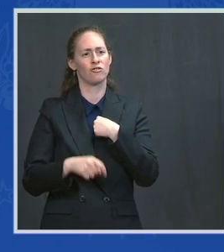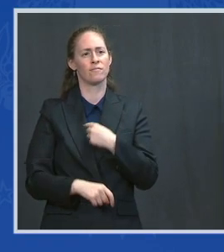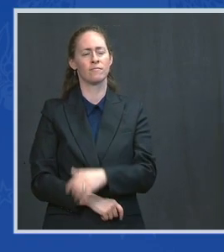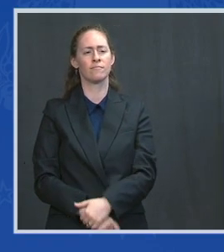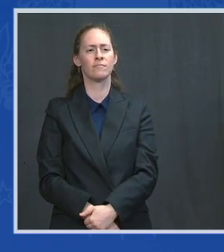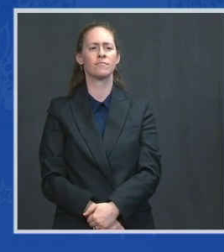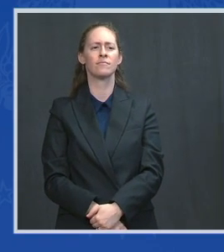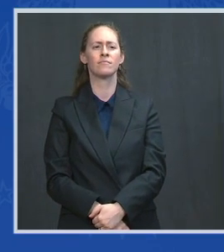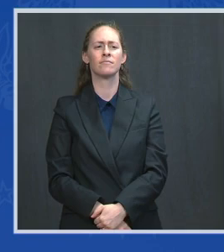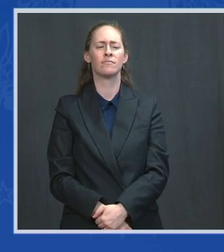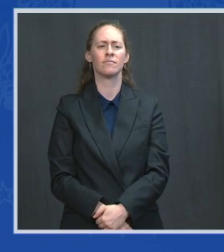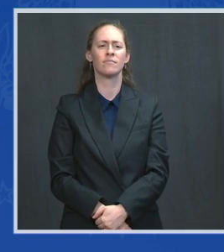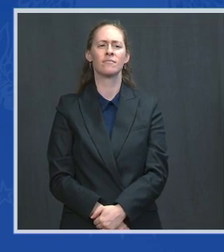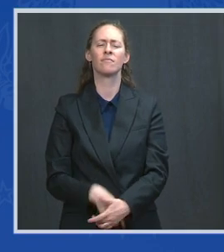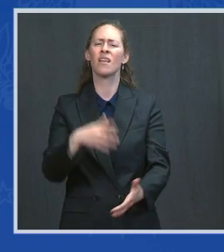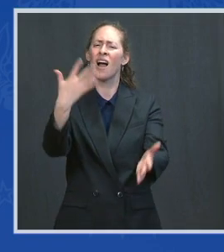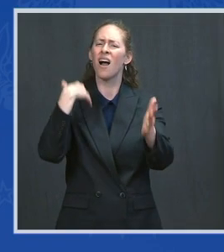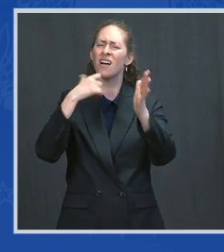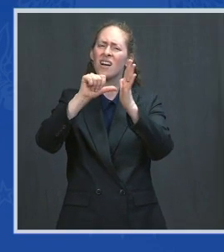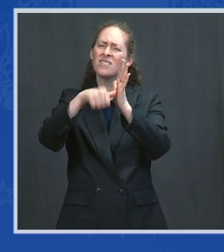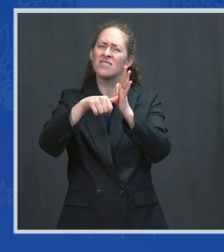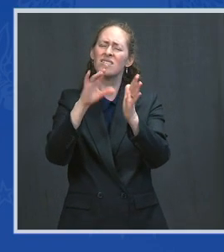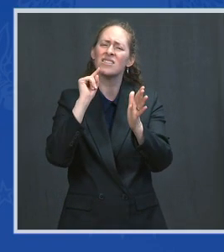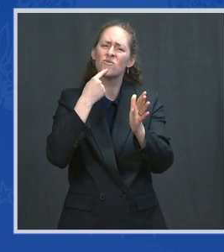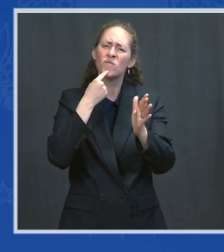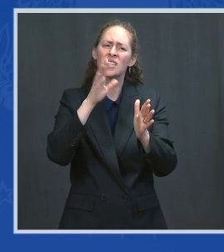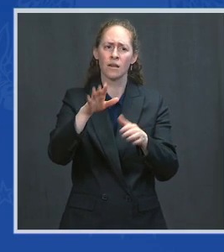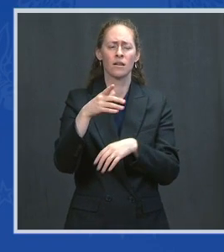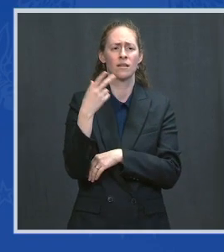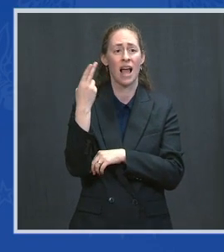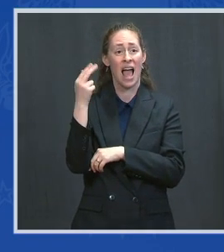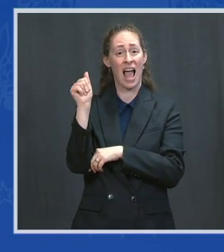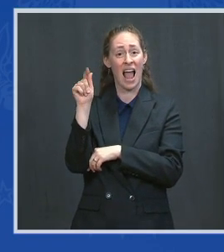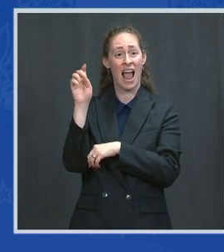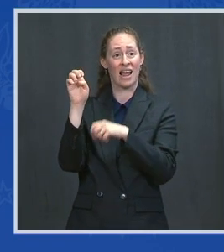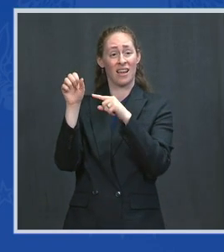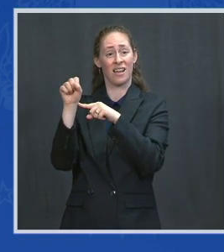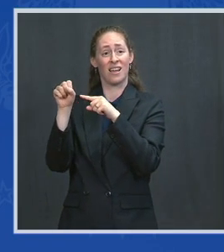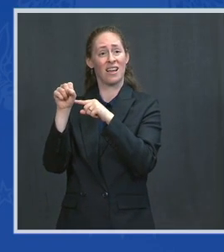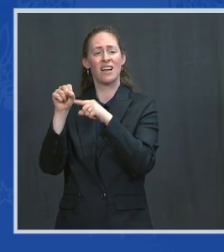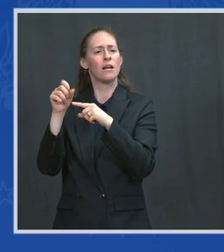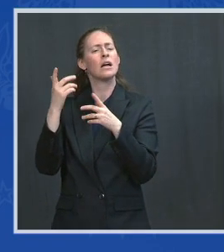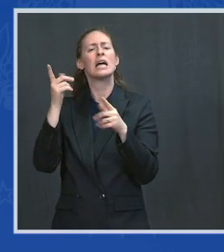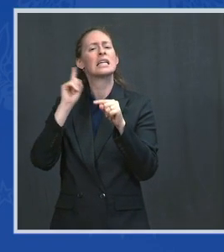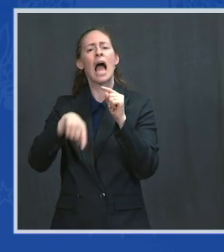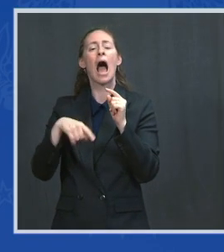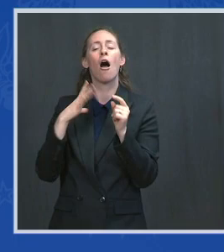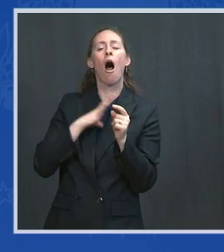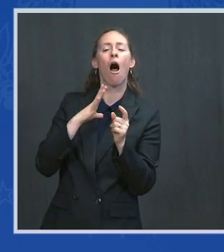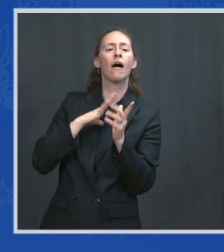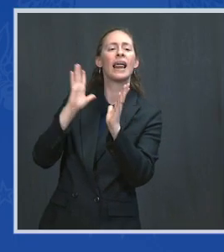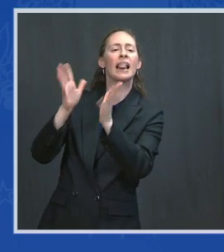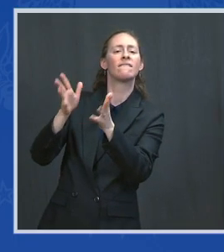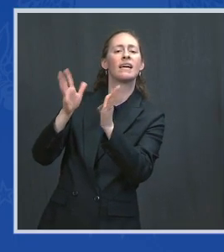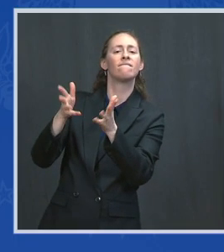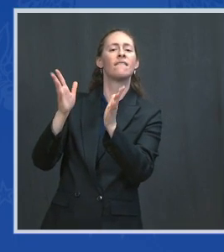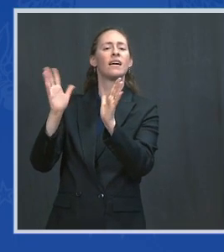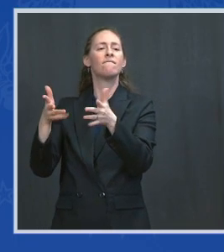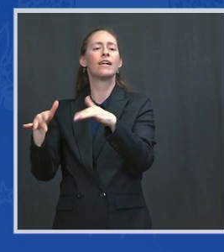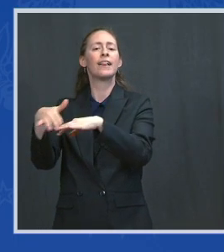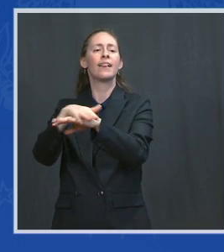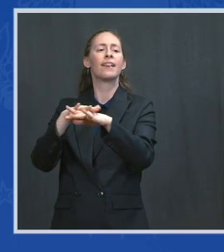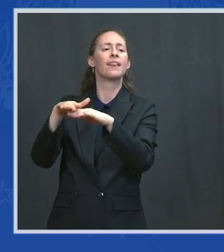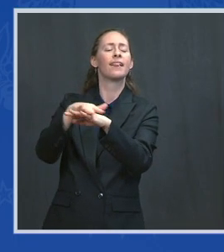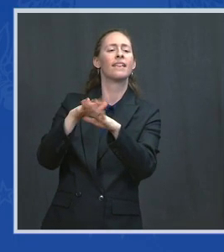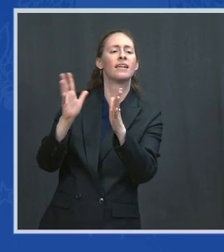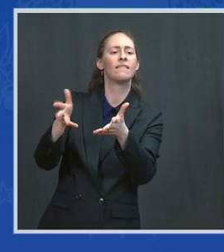heart — hate can be given no safe harbor in America. I mean it. No safe harbor.